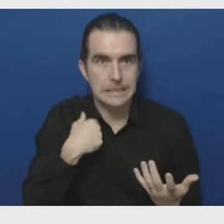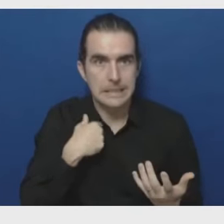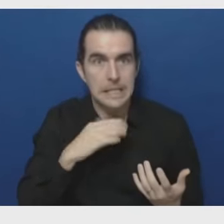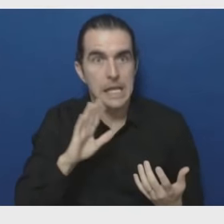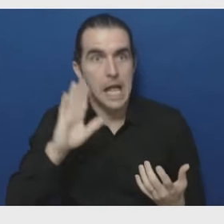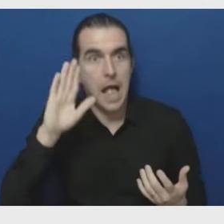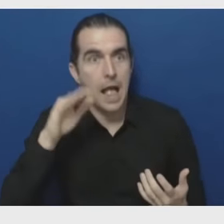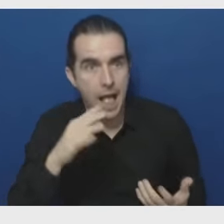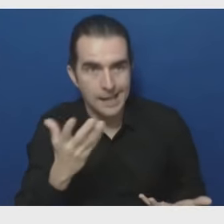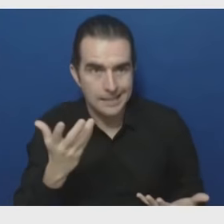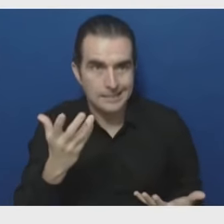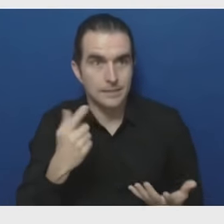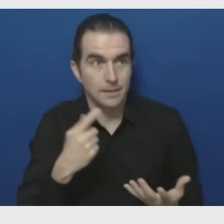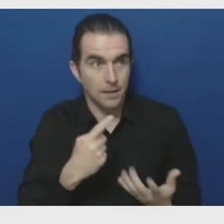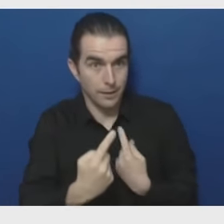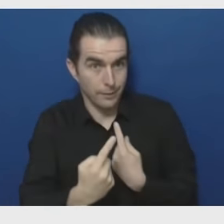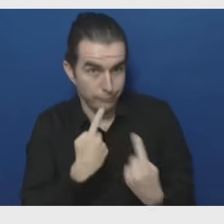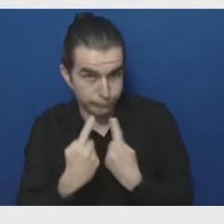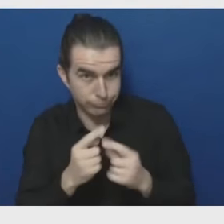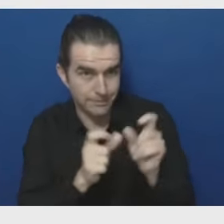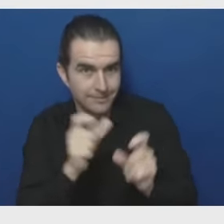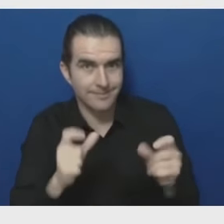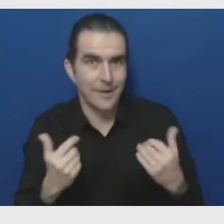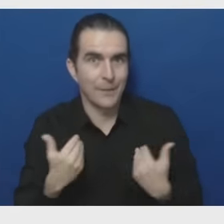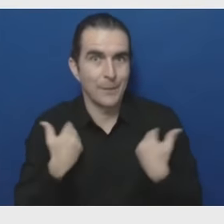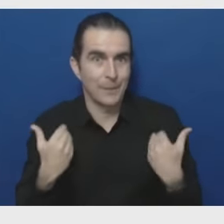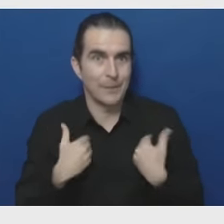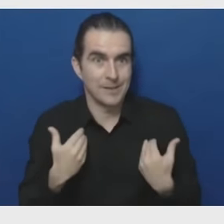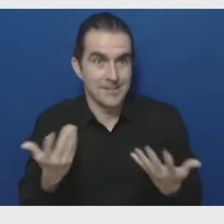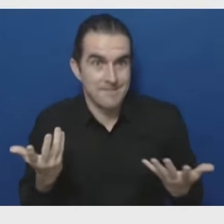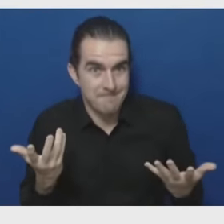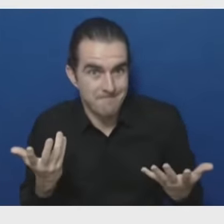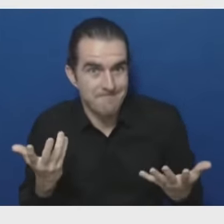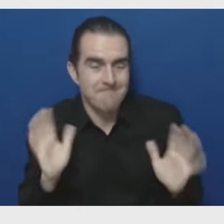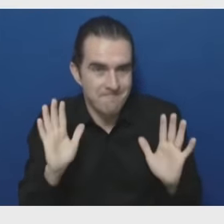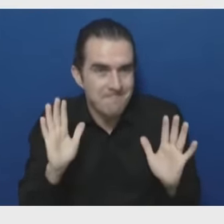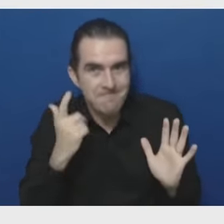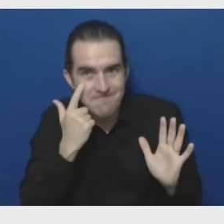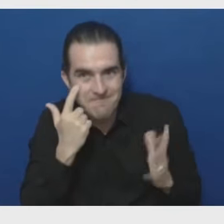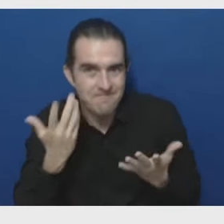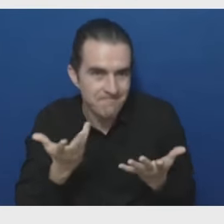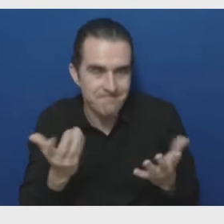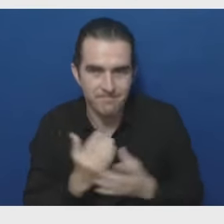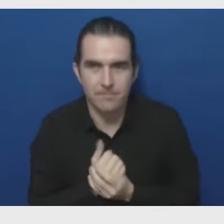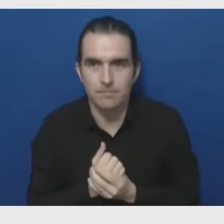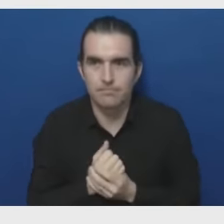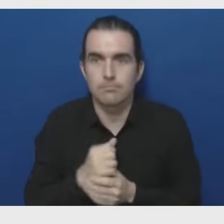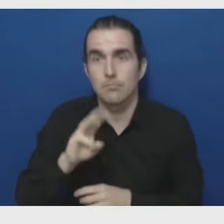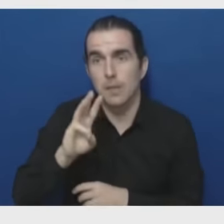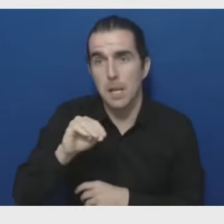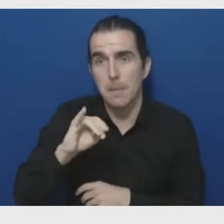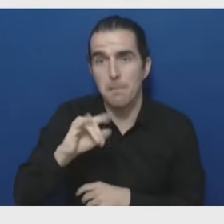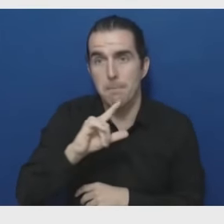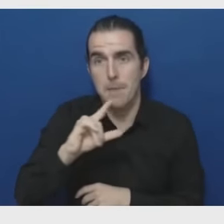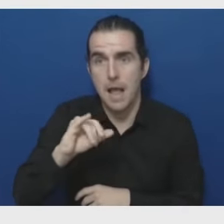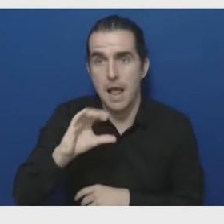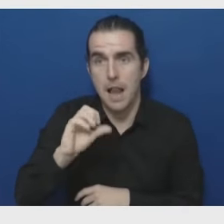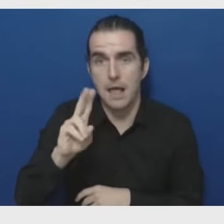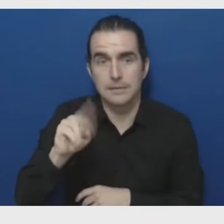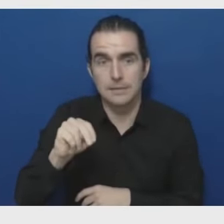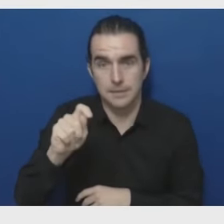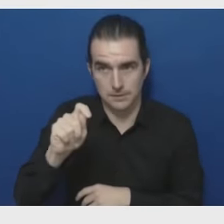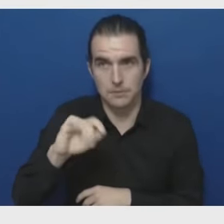issues. Fortunately, we are dealing with them, but somehow for me, the response is where we need to find ways